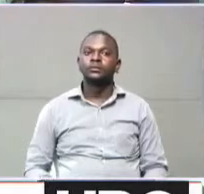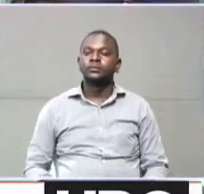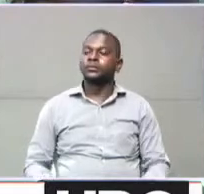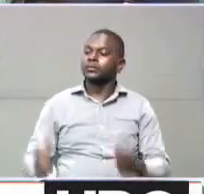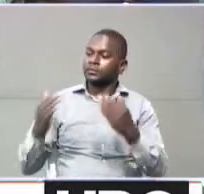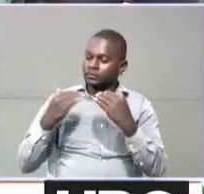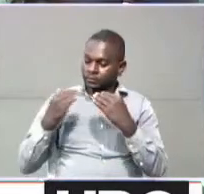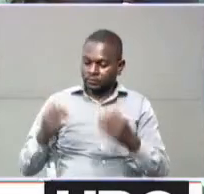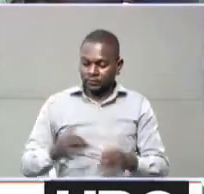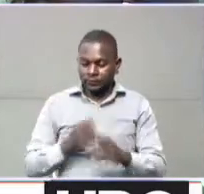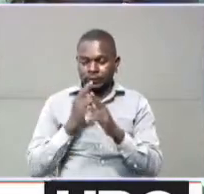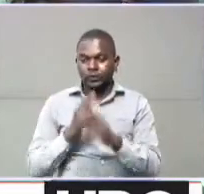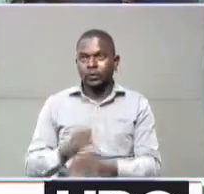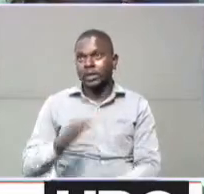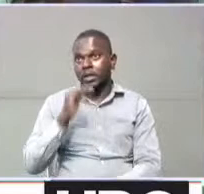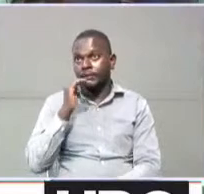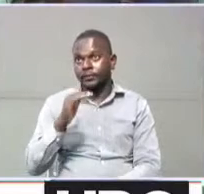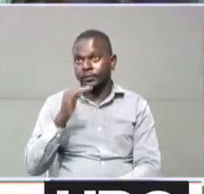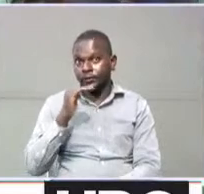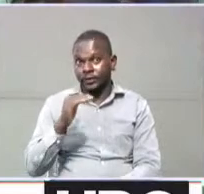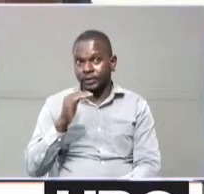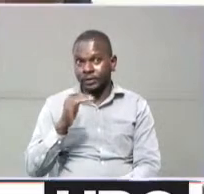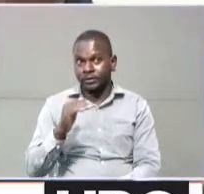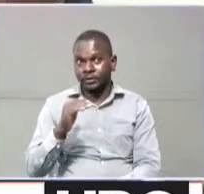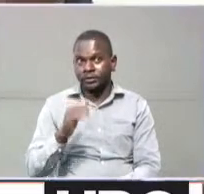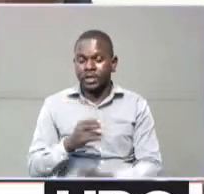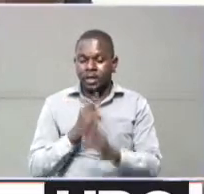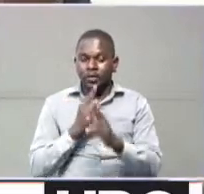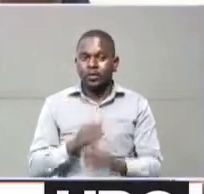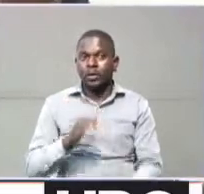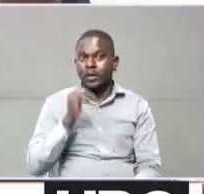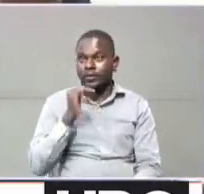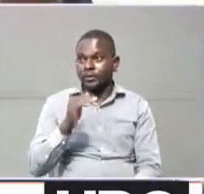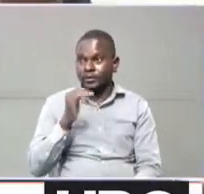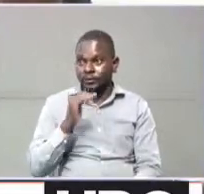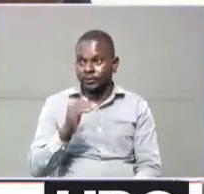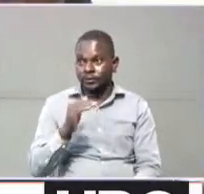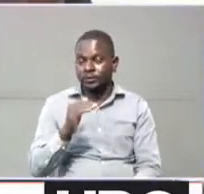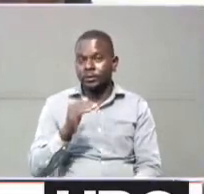thank you rachel speaker adam speaker